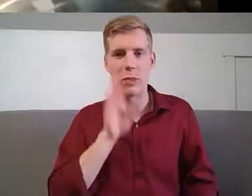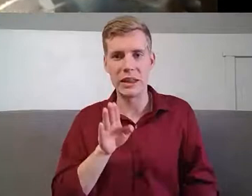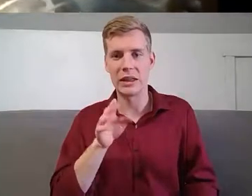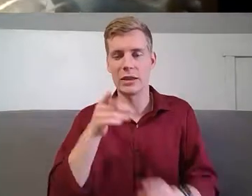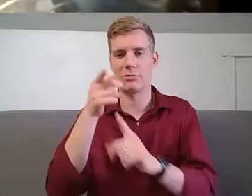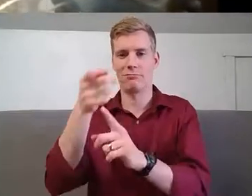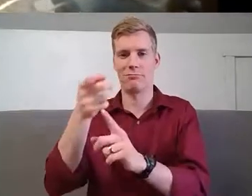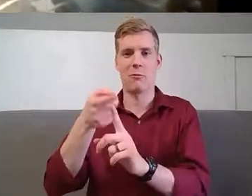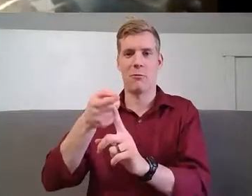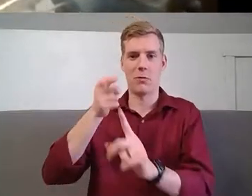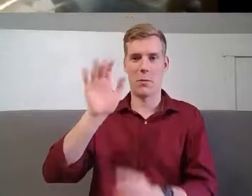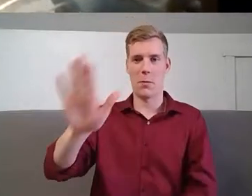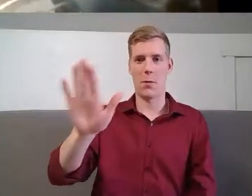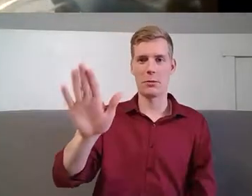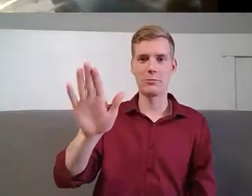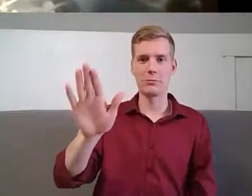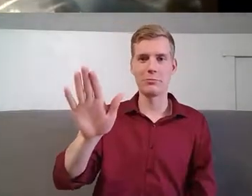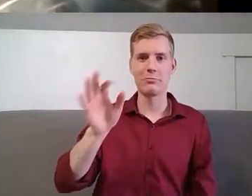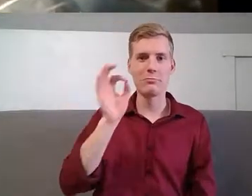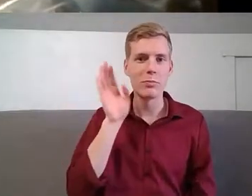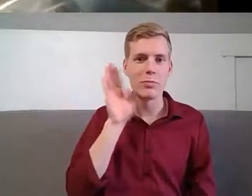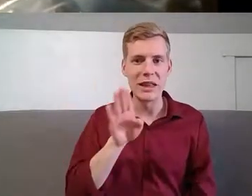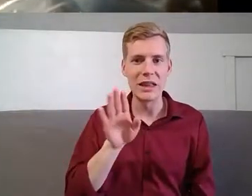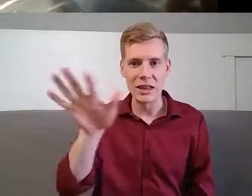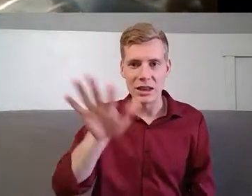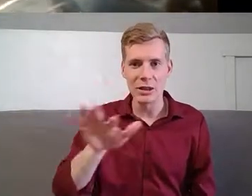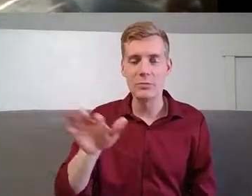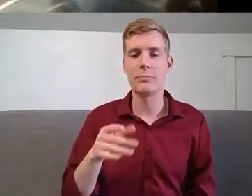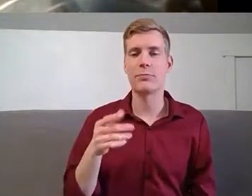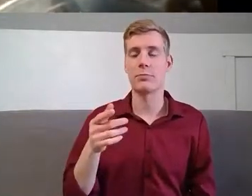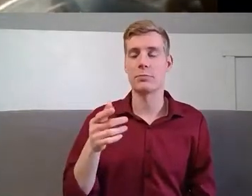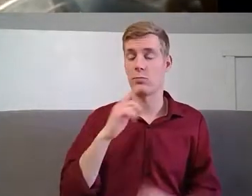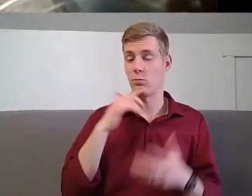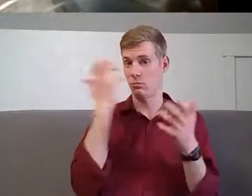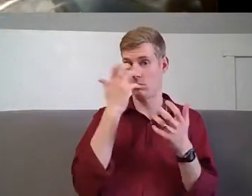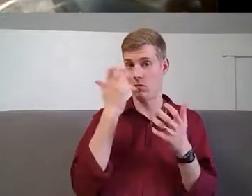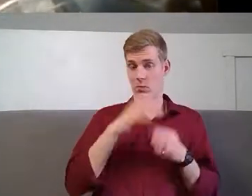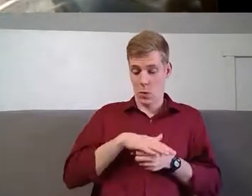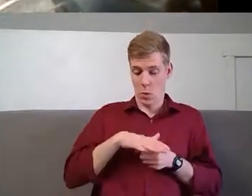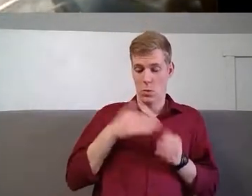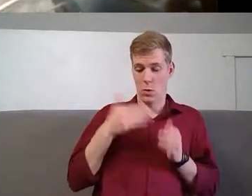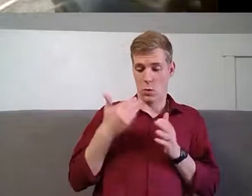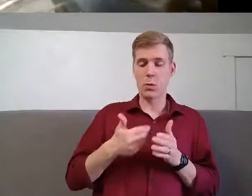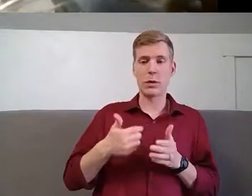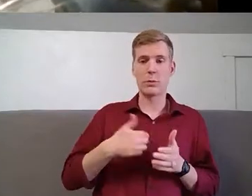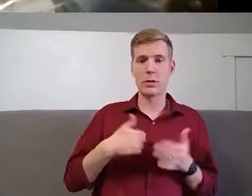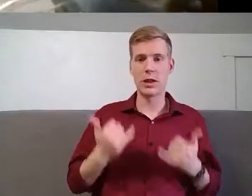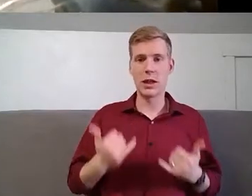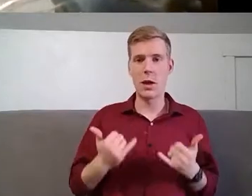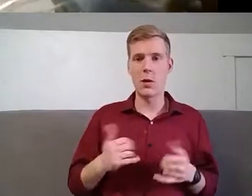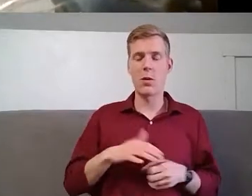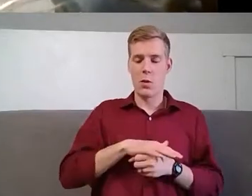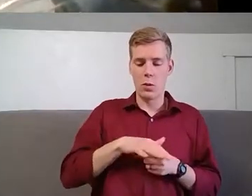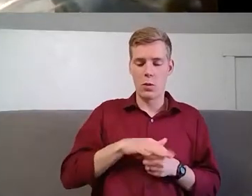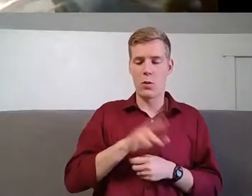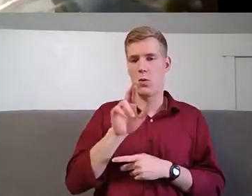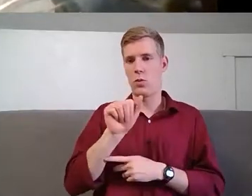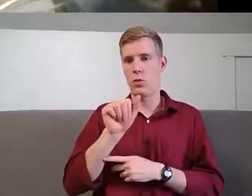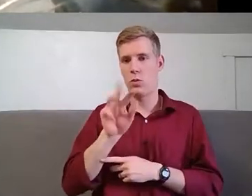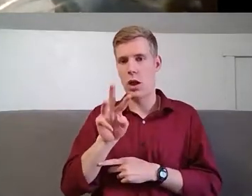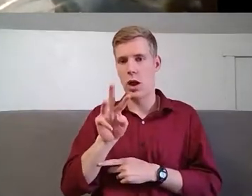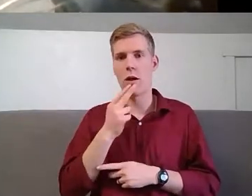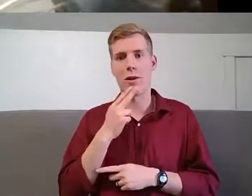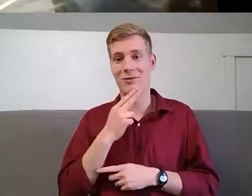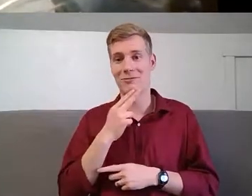from her hive. And it's fantastic because it's local here to me. So it's local raw honey,